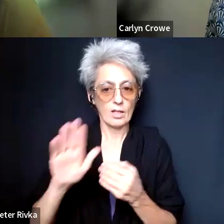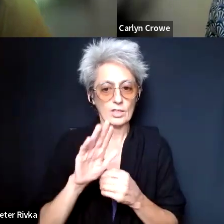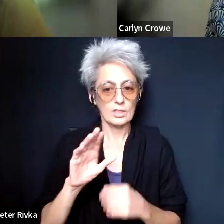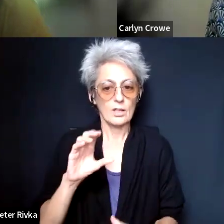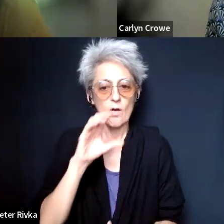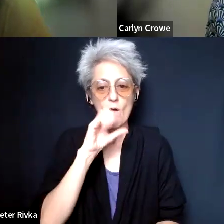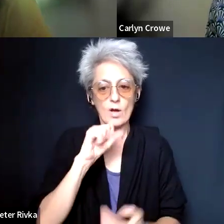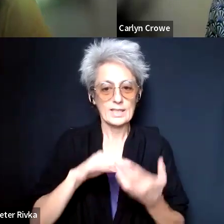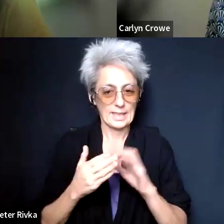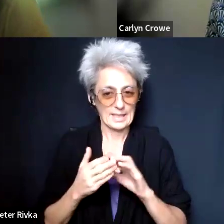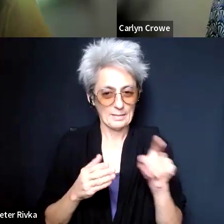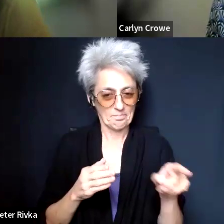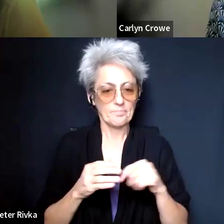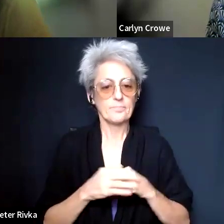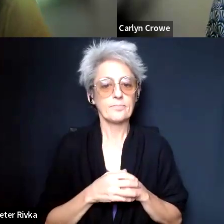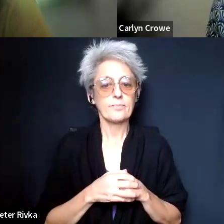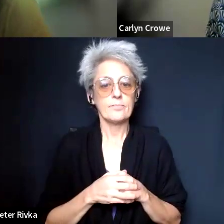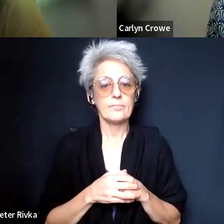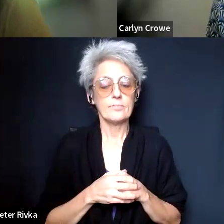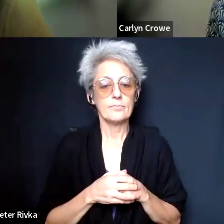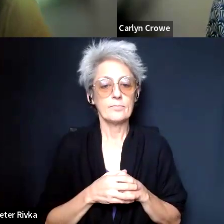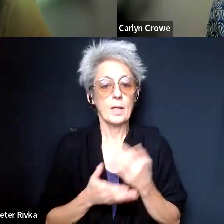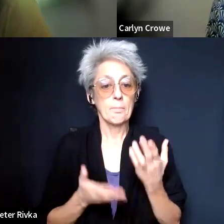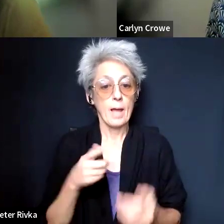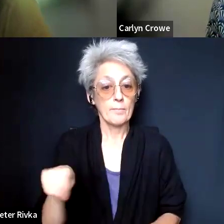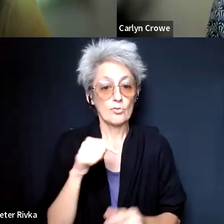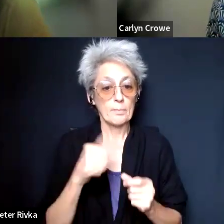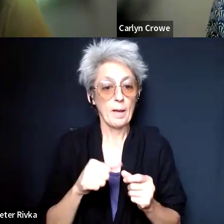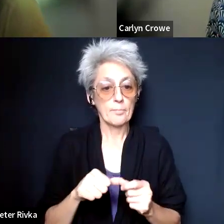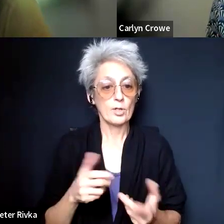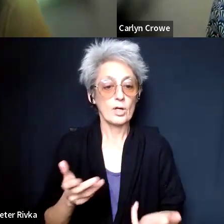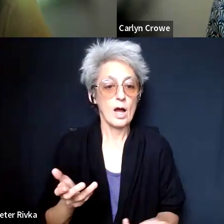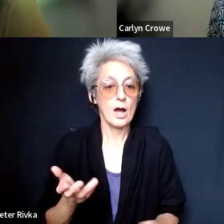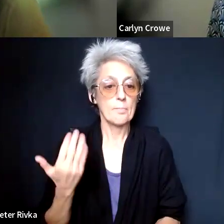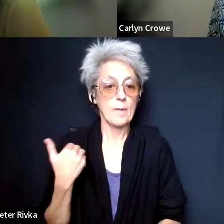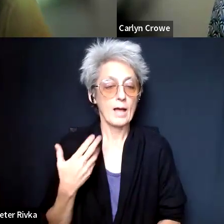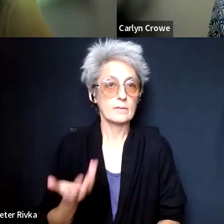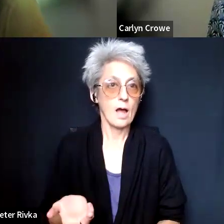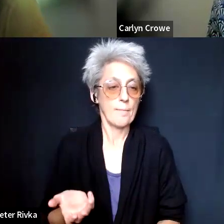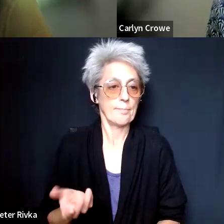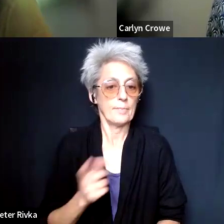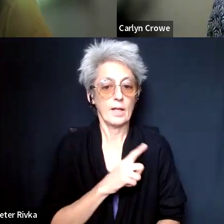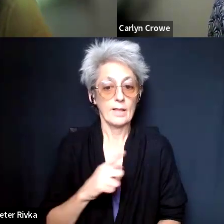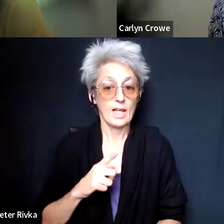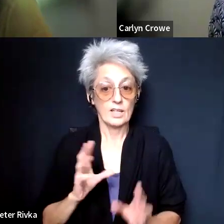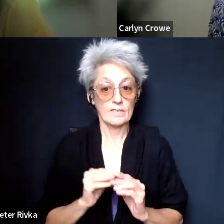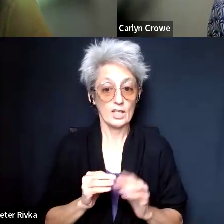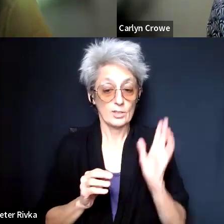City. And some of you might remember that in past legislative sessions, we've been working